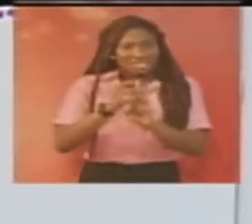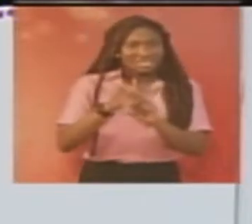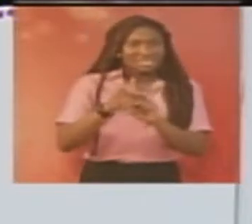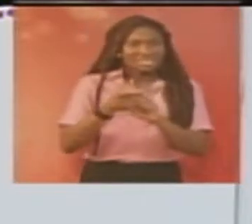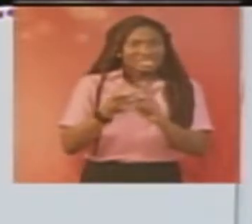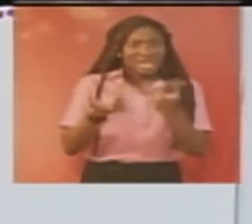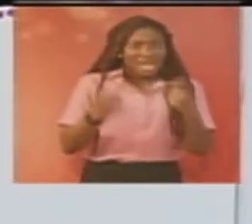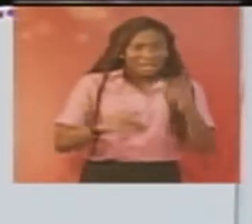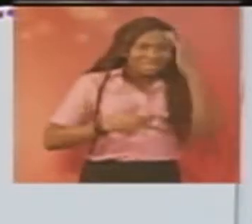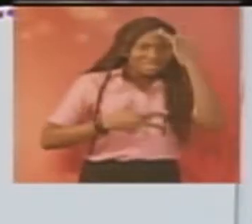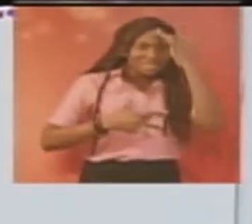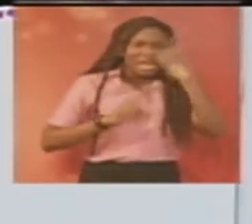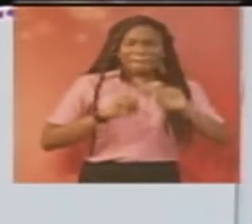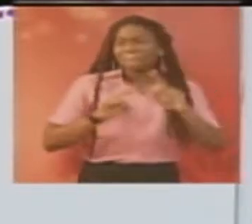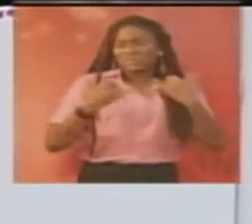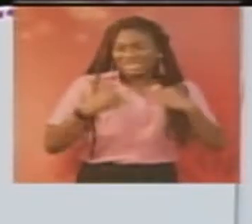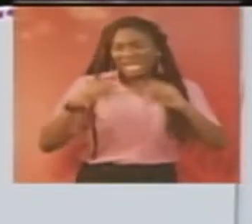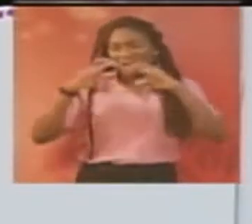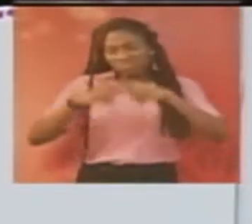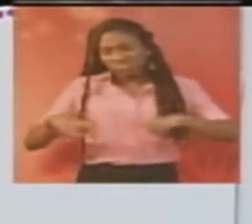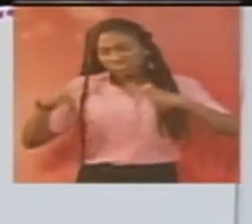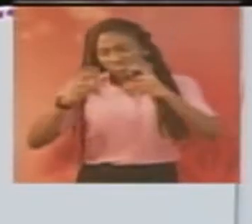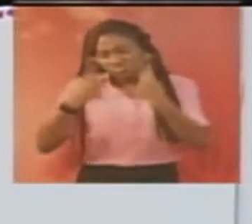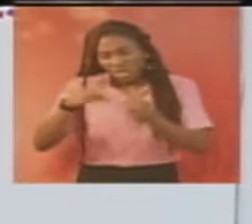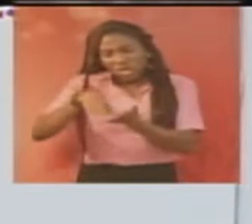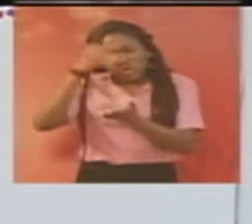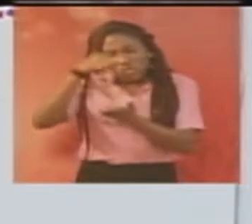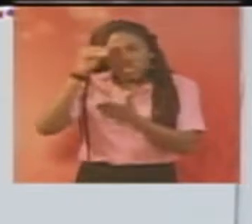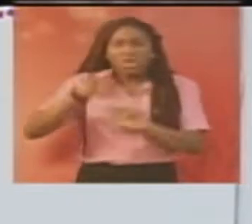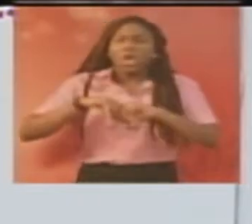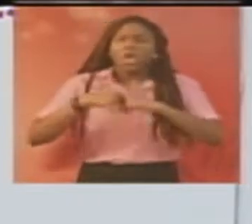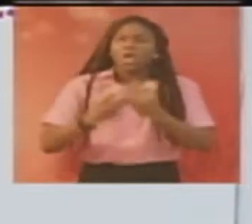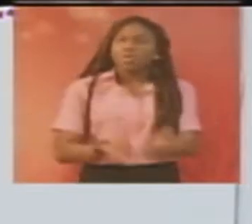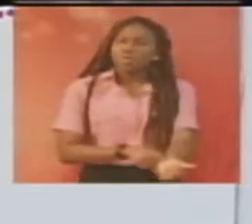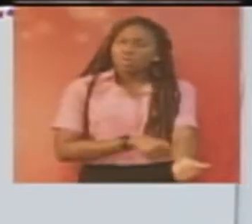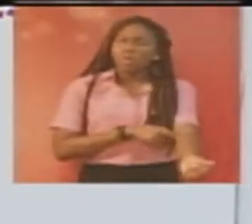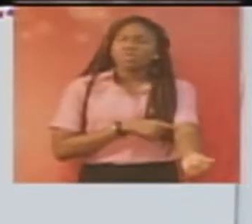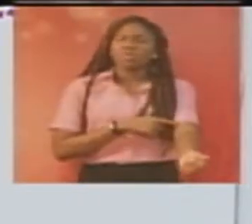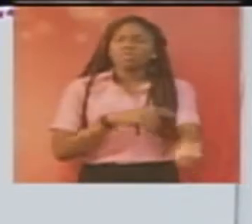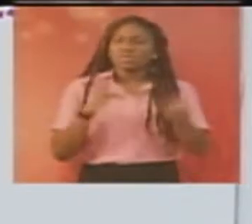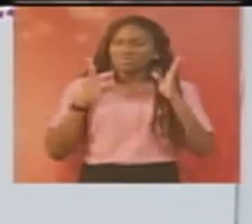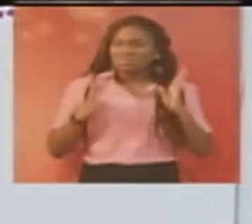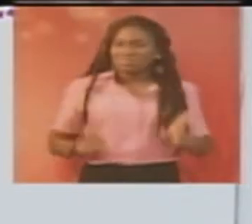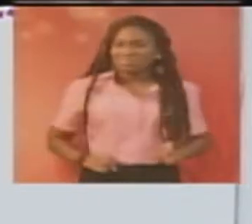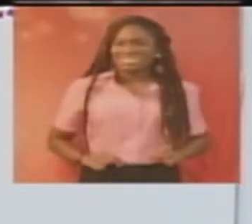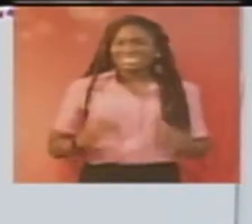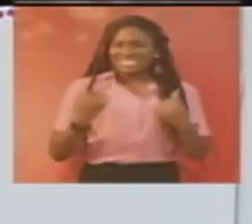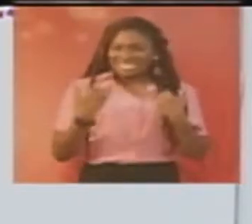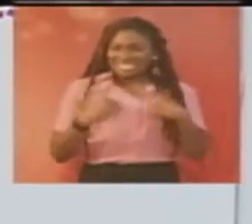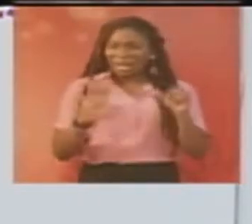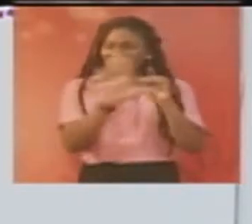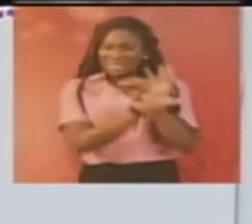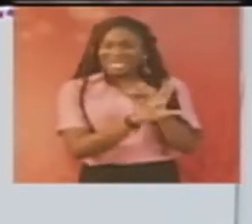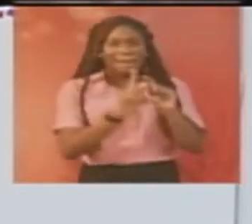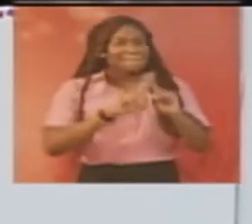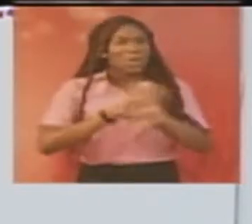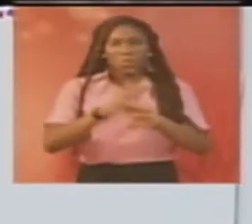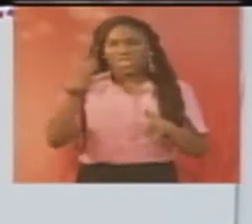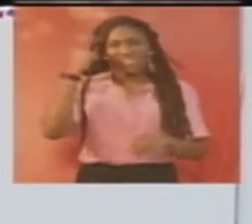still learning about how long the immunity lasts, but I don't think